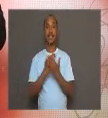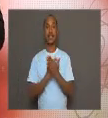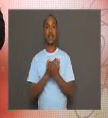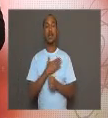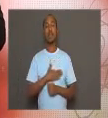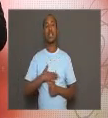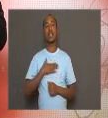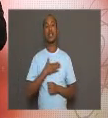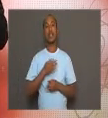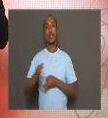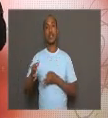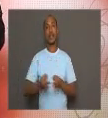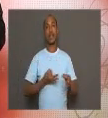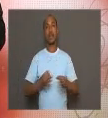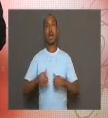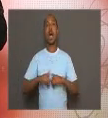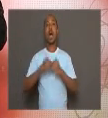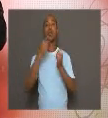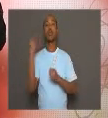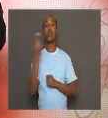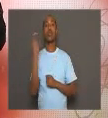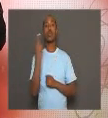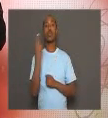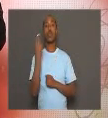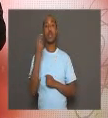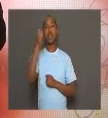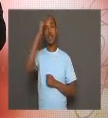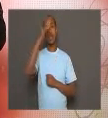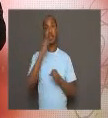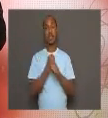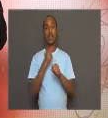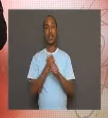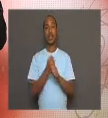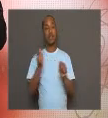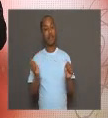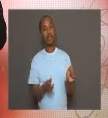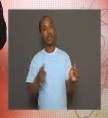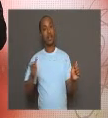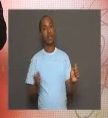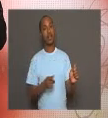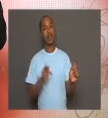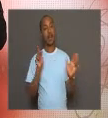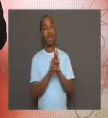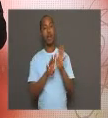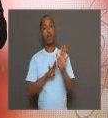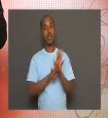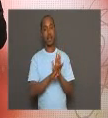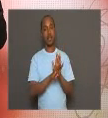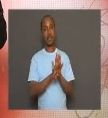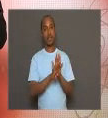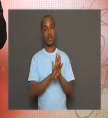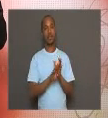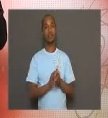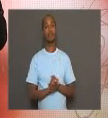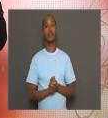Please describe how the use of synthetic fertilizers, herbicides, and